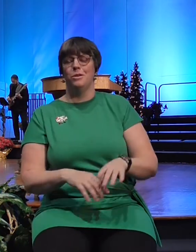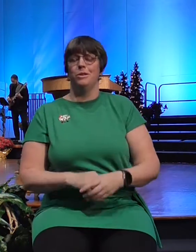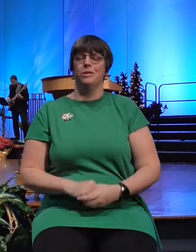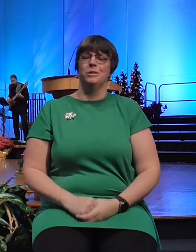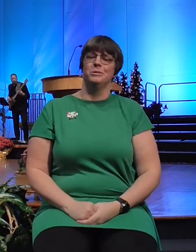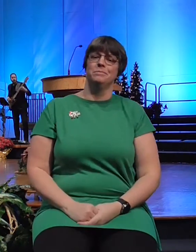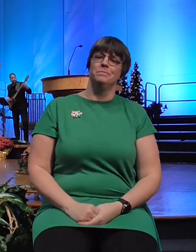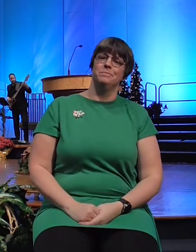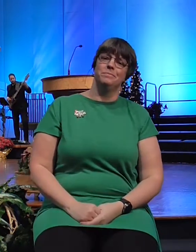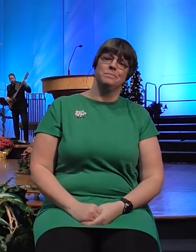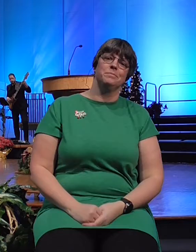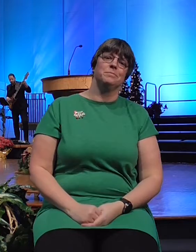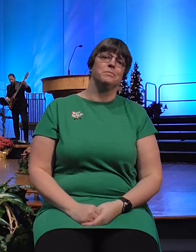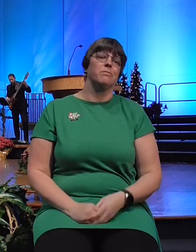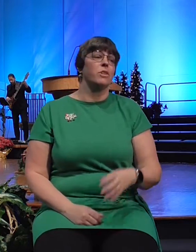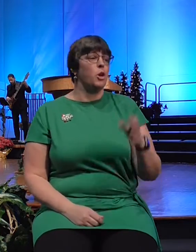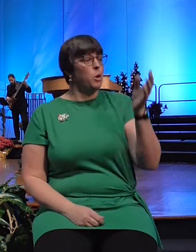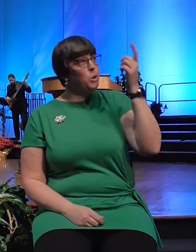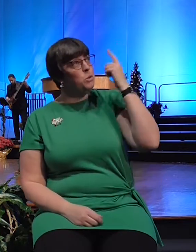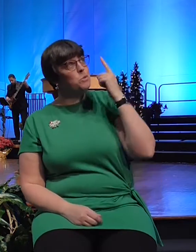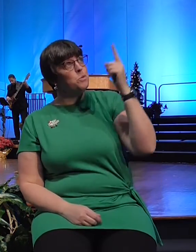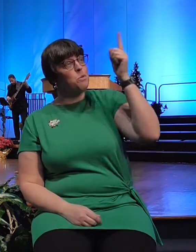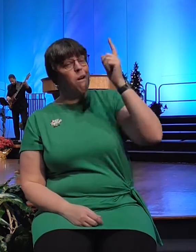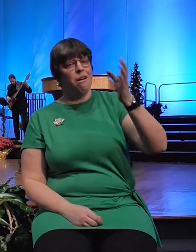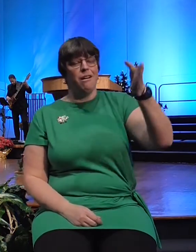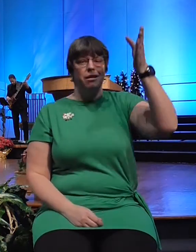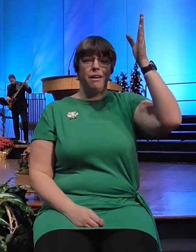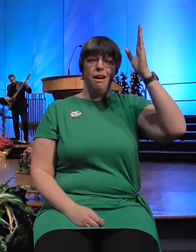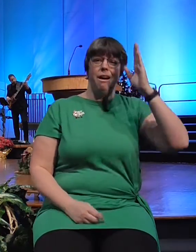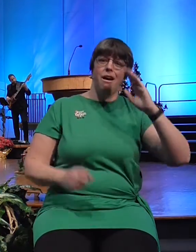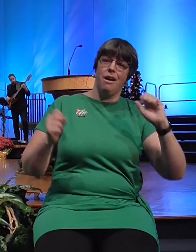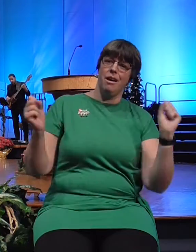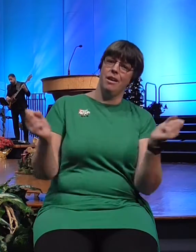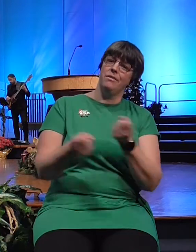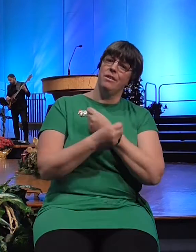command. You